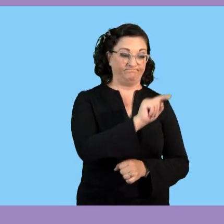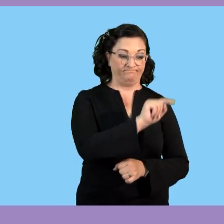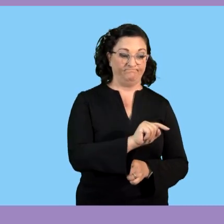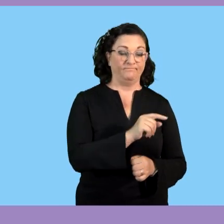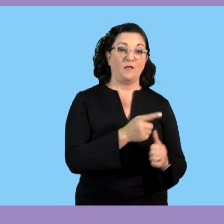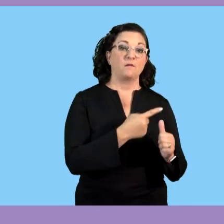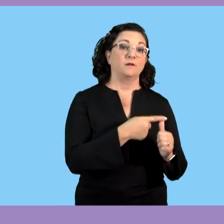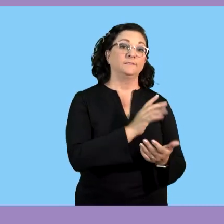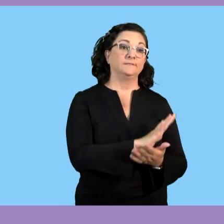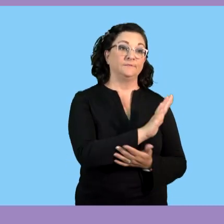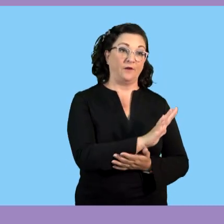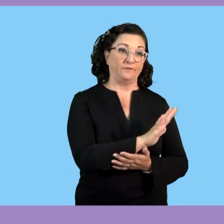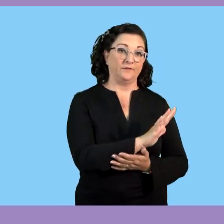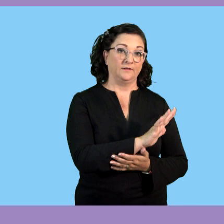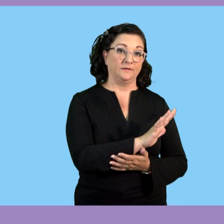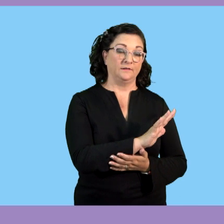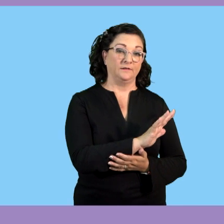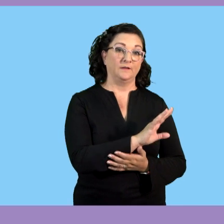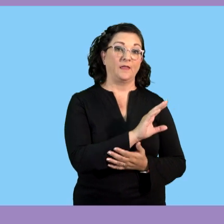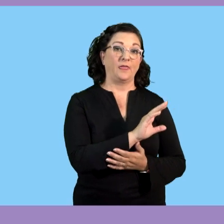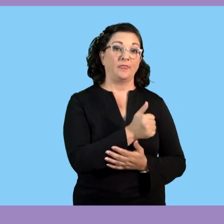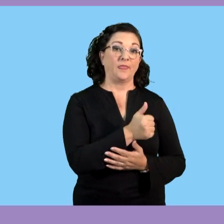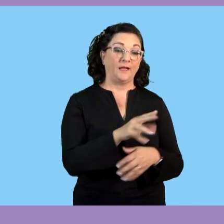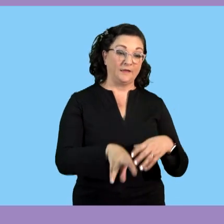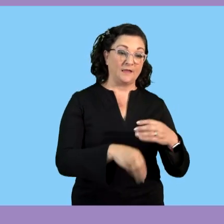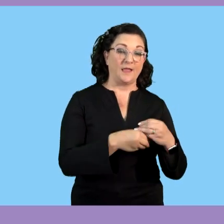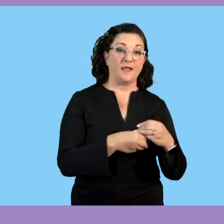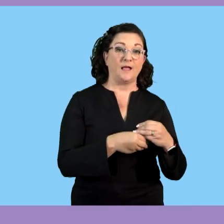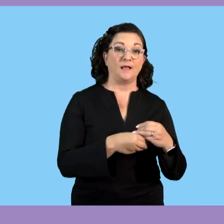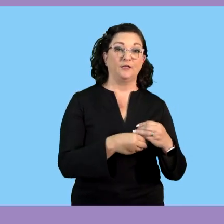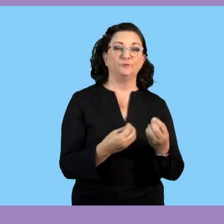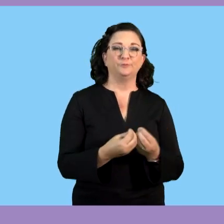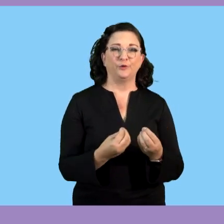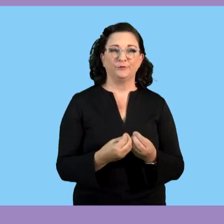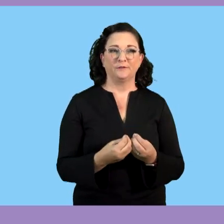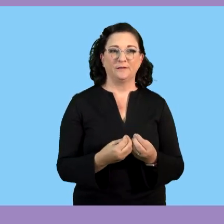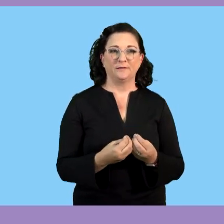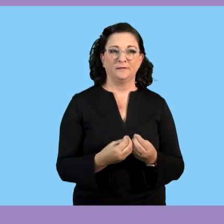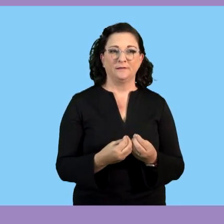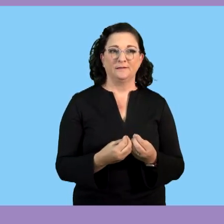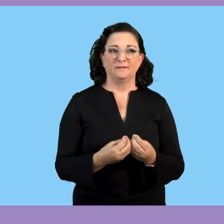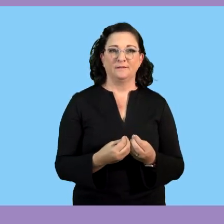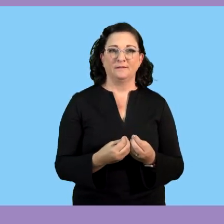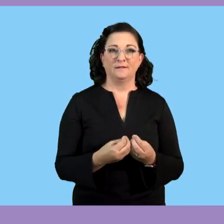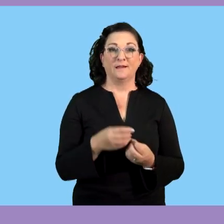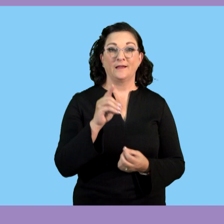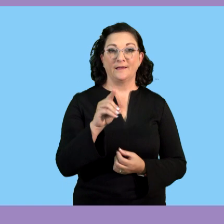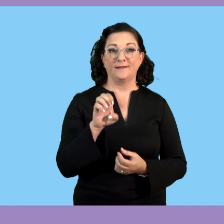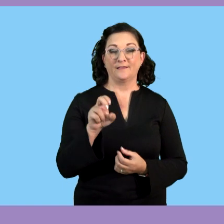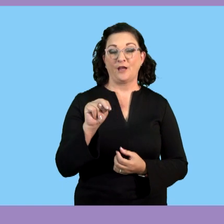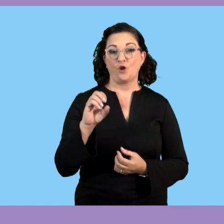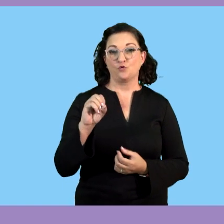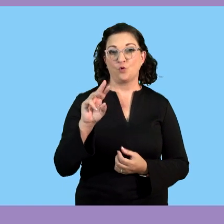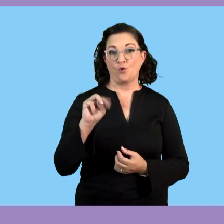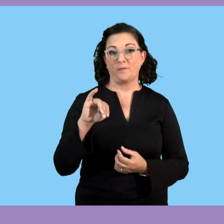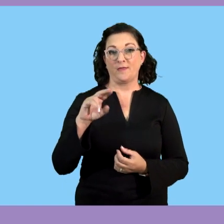And number 2, we then add the product of the denominator to the numerator, the product of the